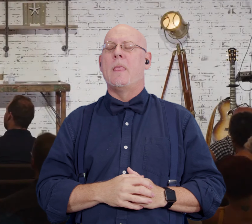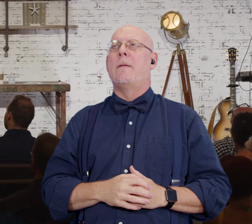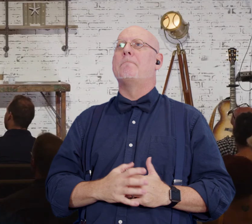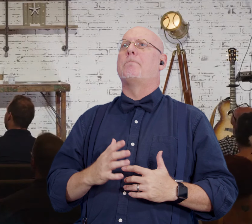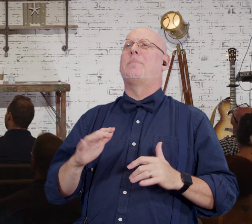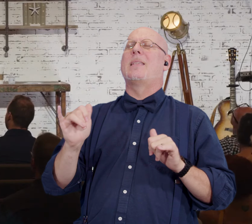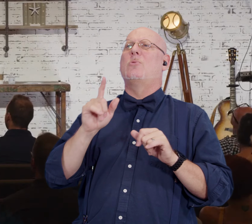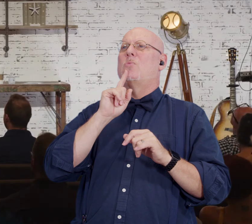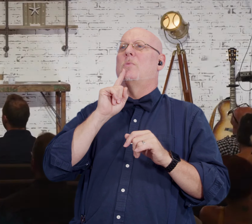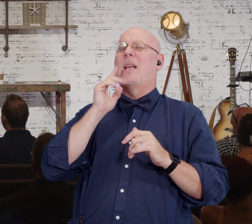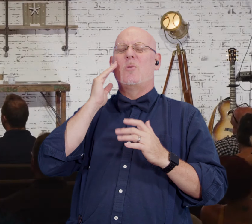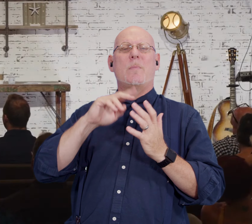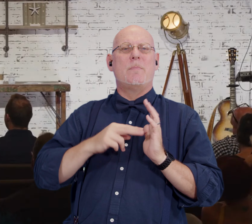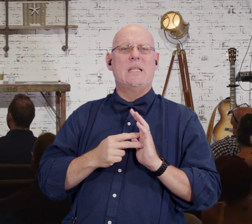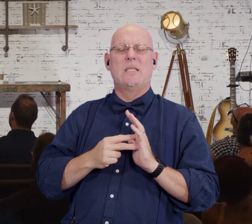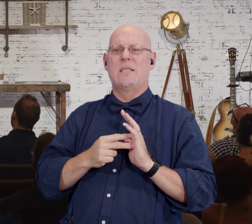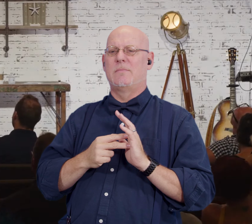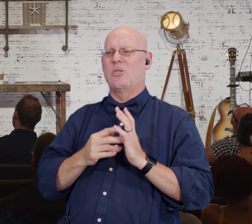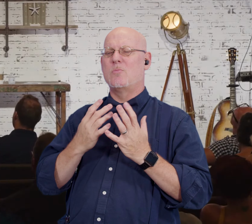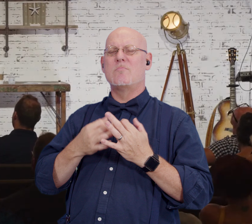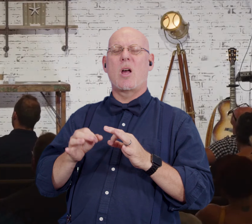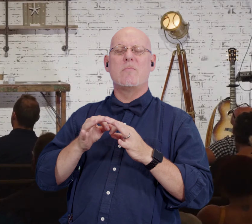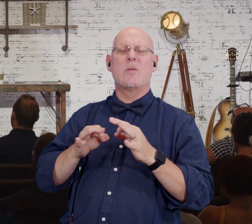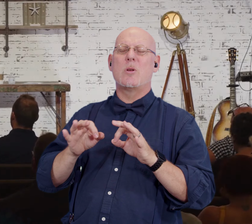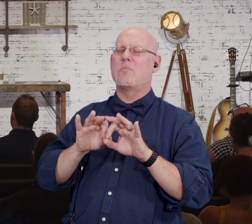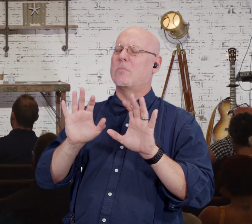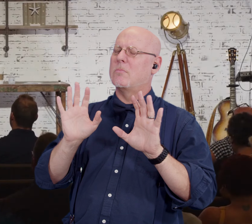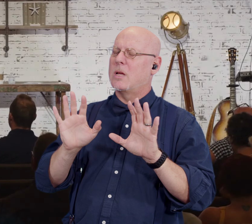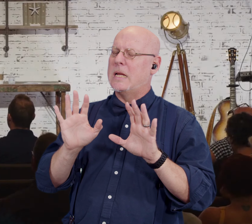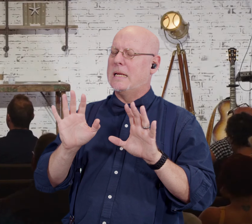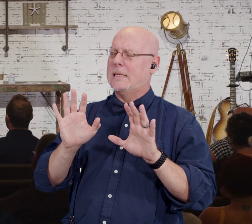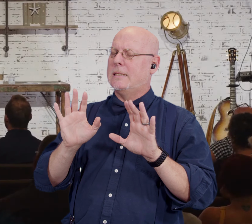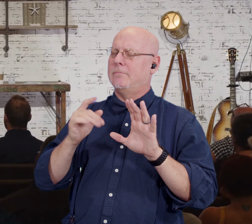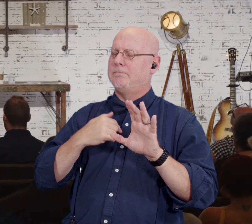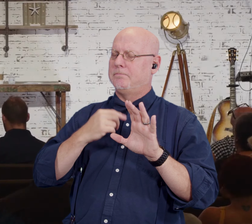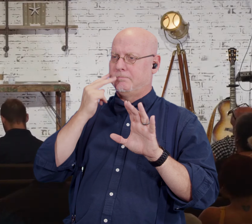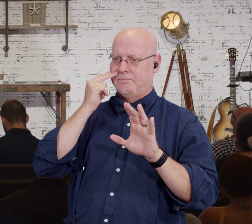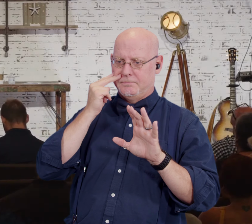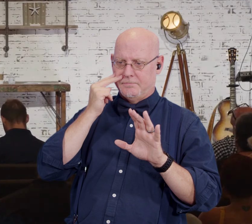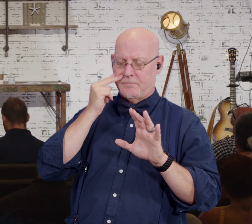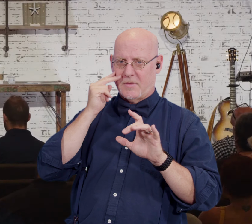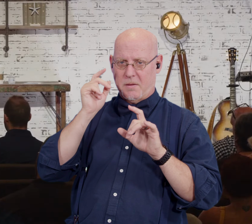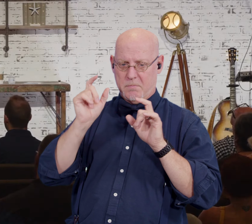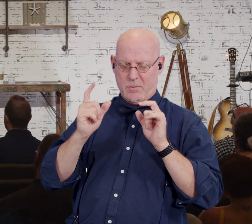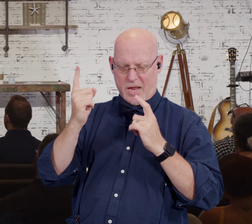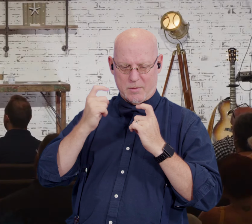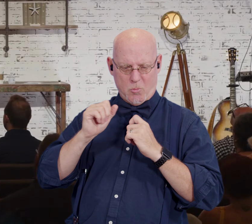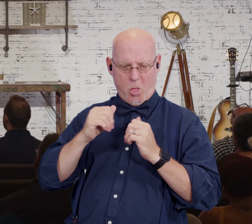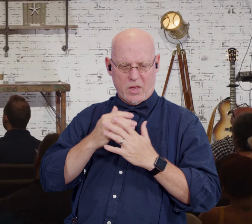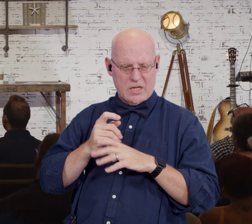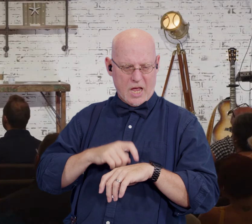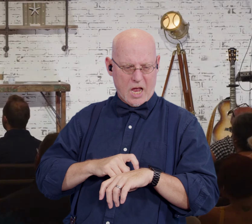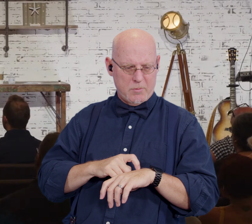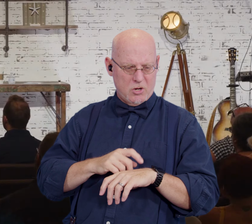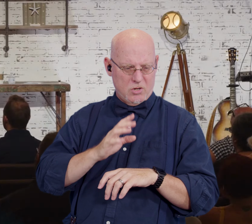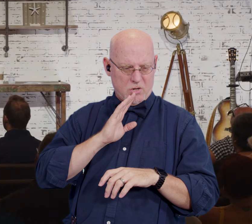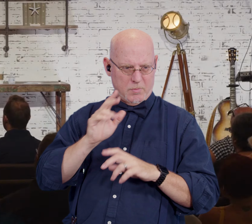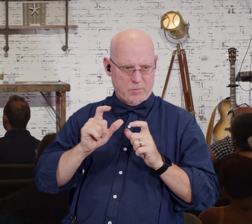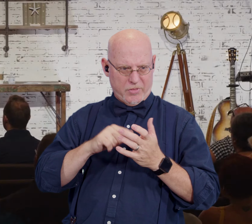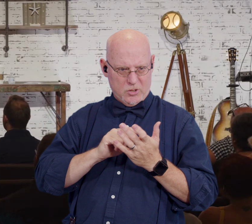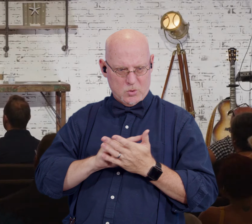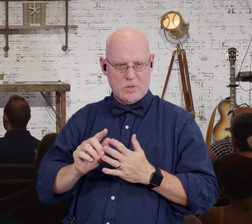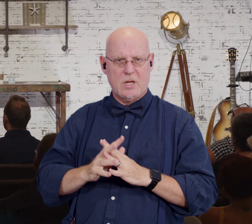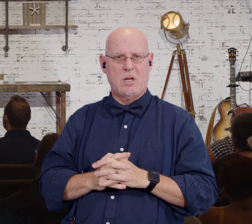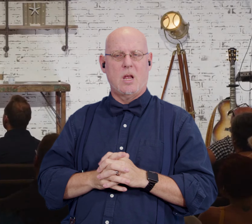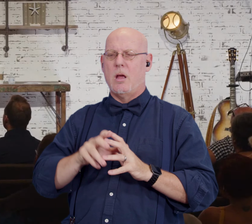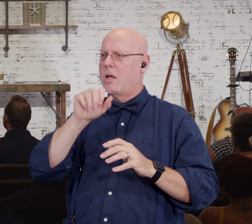The same is true. Like, this is so important. Like, so important because what I see I say, people ask me all the time. So I was talking to a couple people this